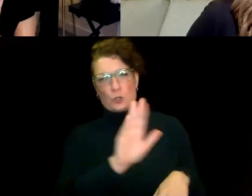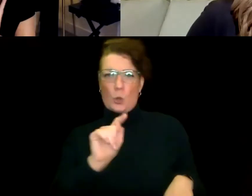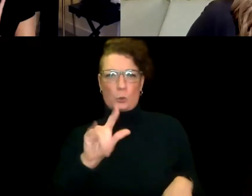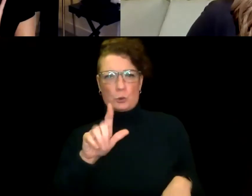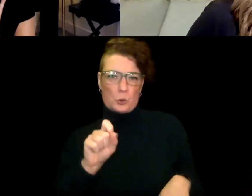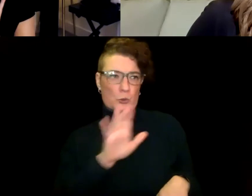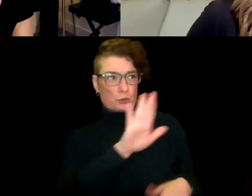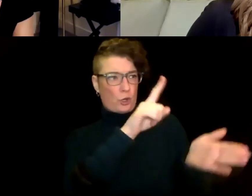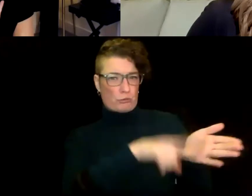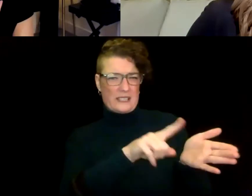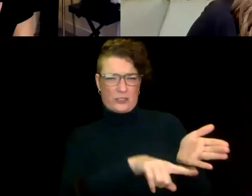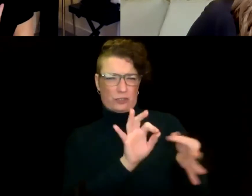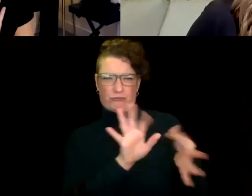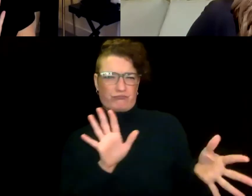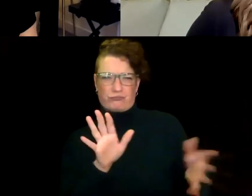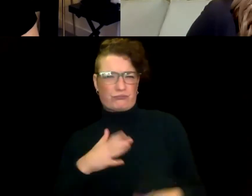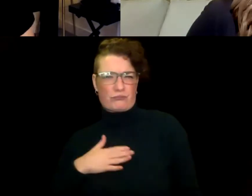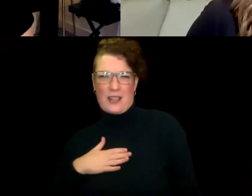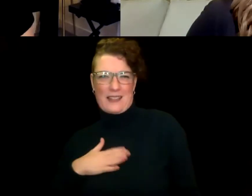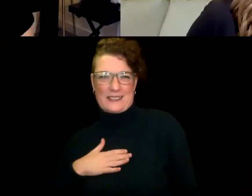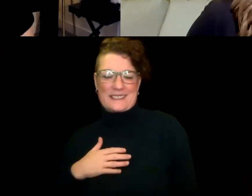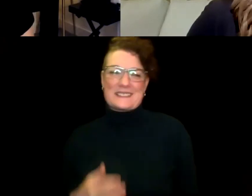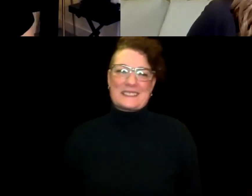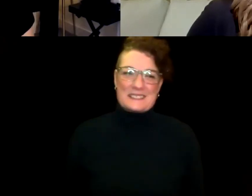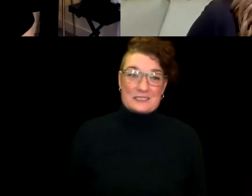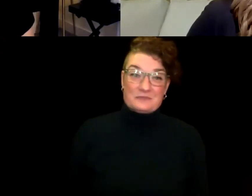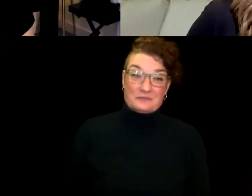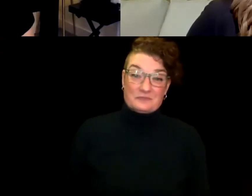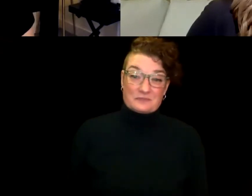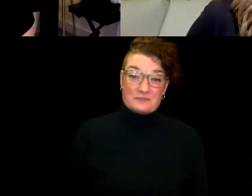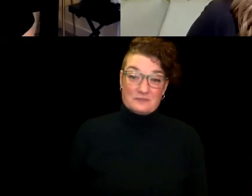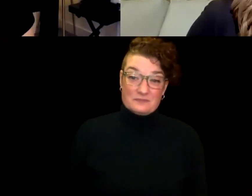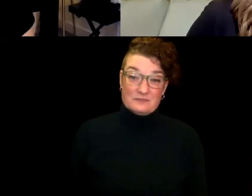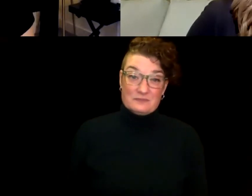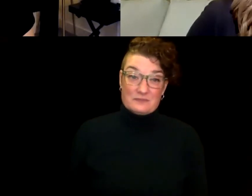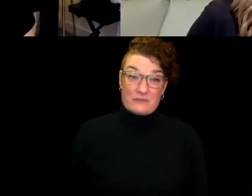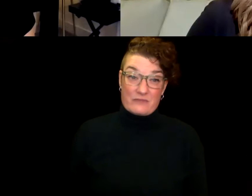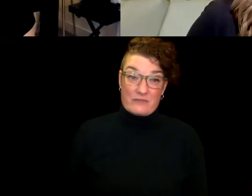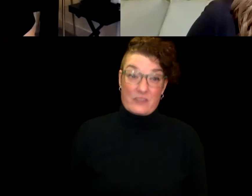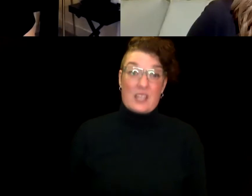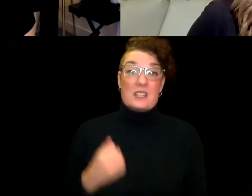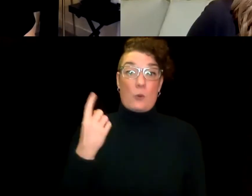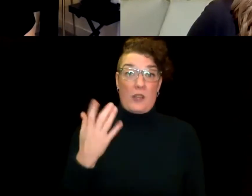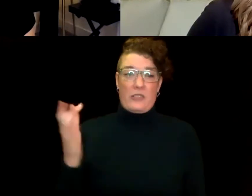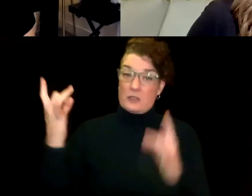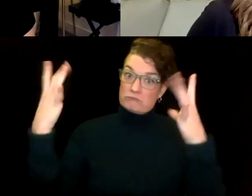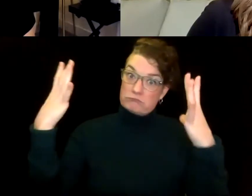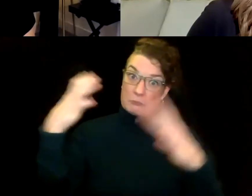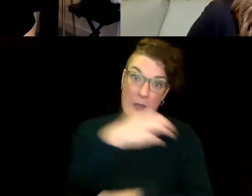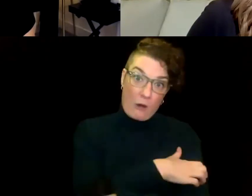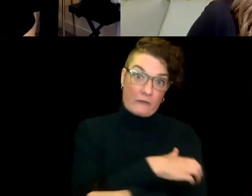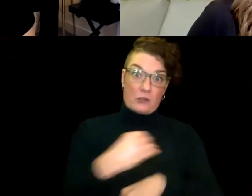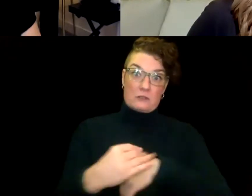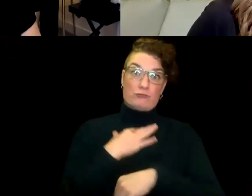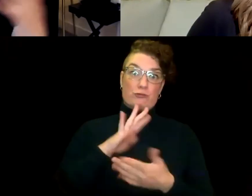people are researching there isn't relevant to me. And one of the things that was incredibly powerful and transformative for me